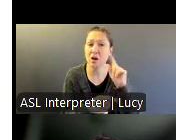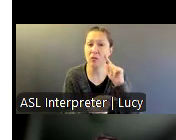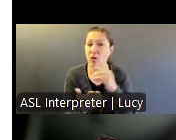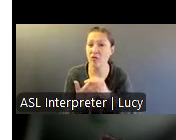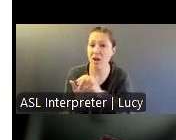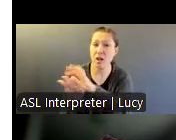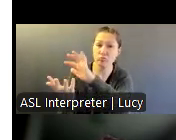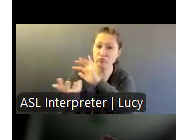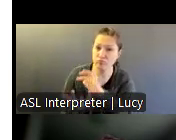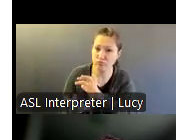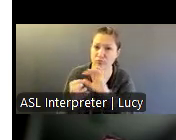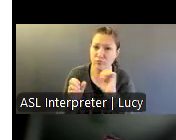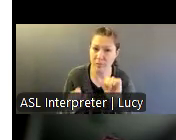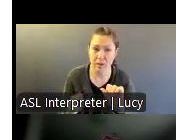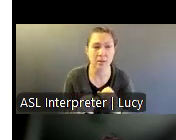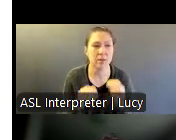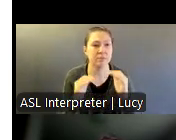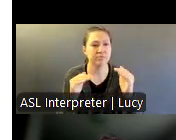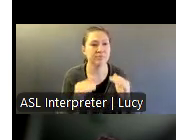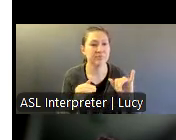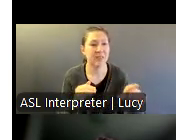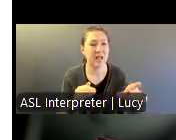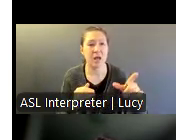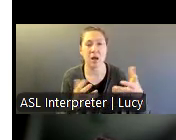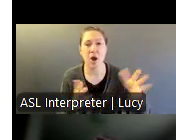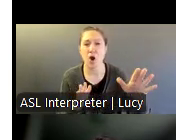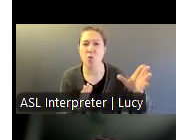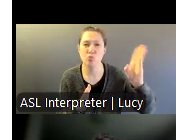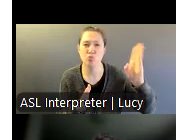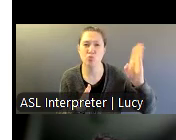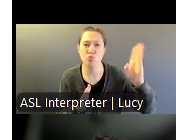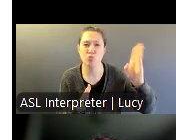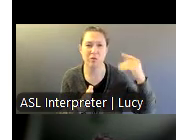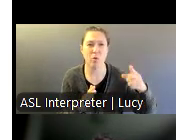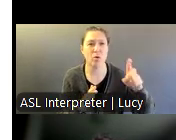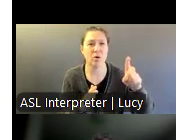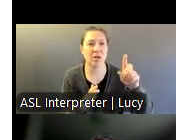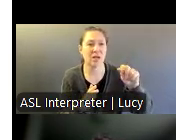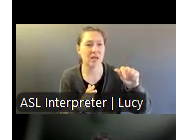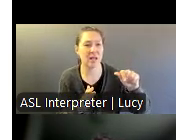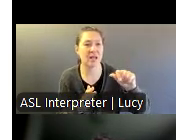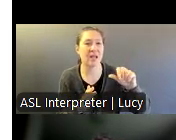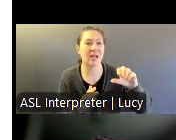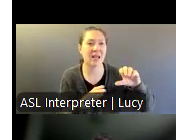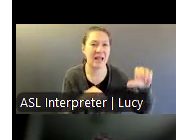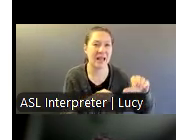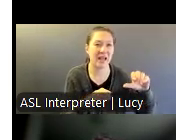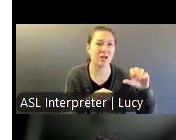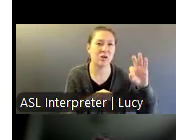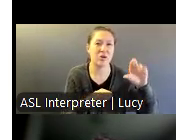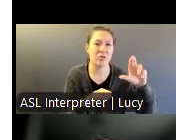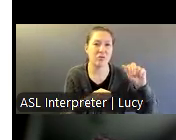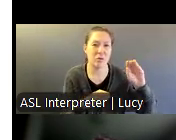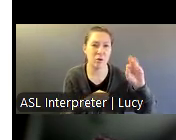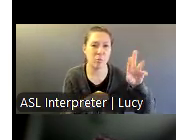And then this is something we presented on before, but this is our data and action framework. The Public Health Institute of Western Mass